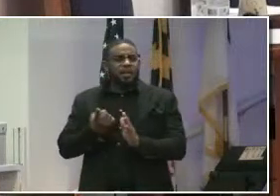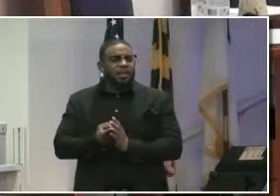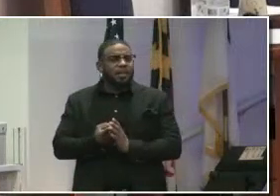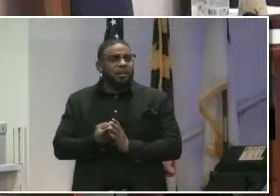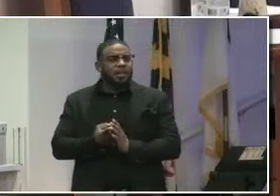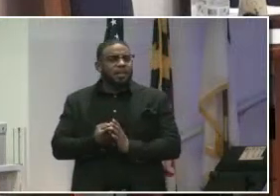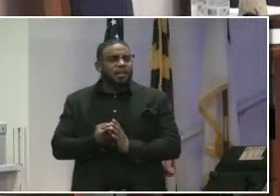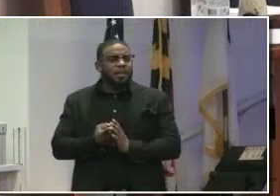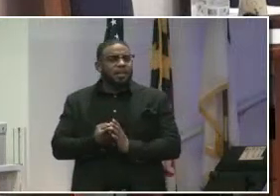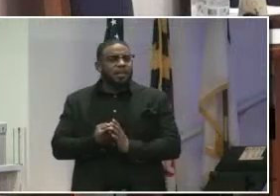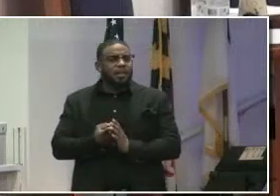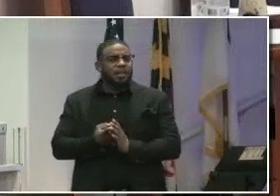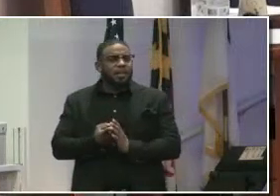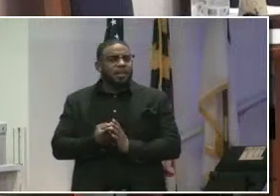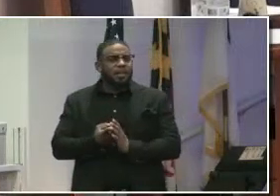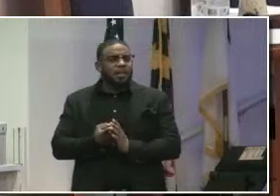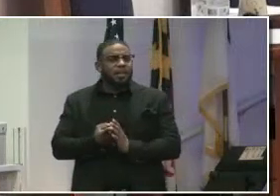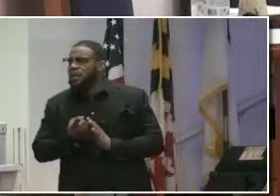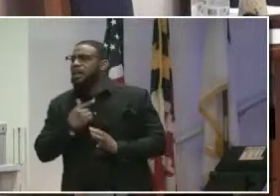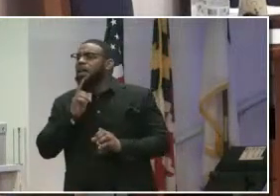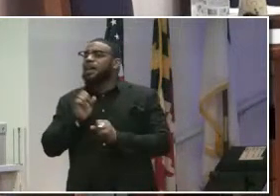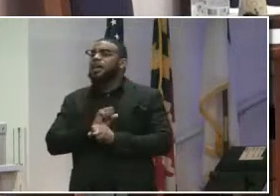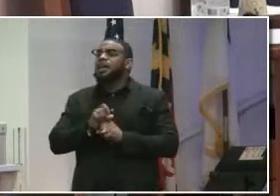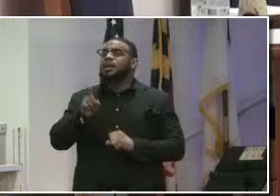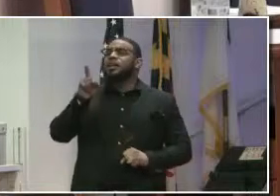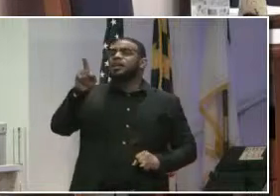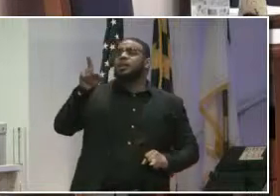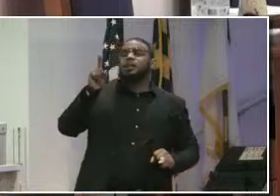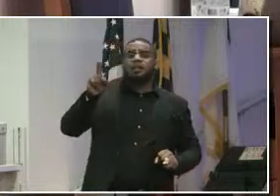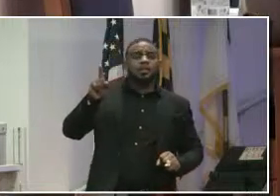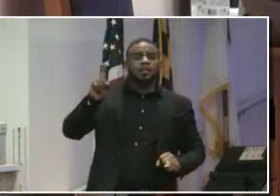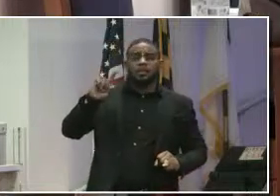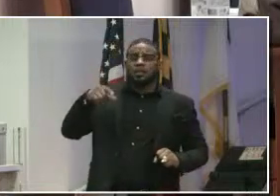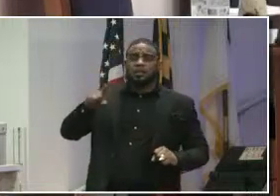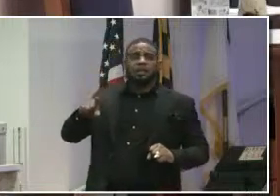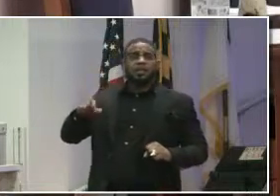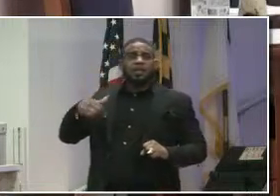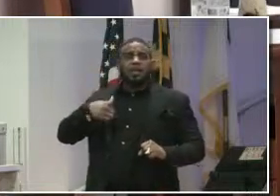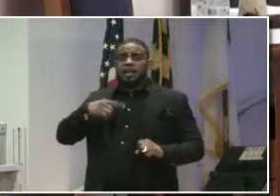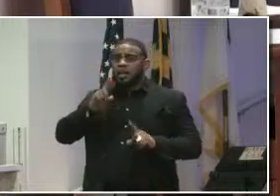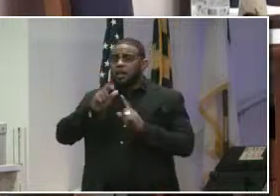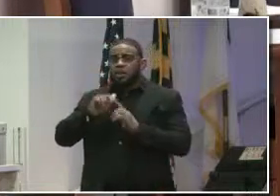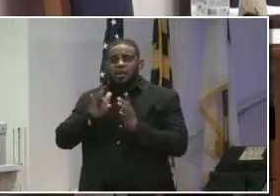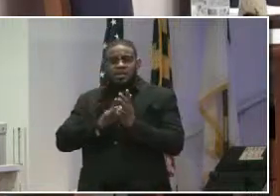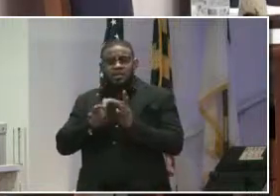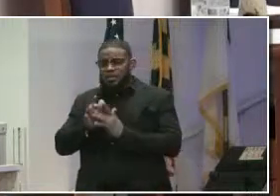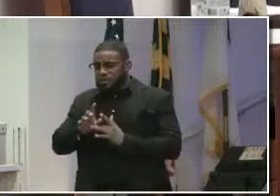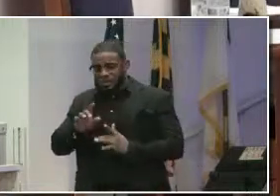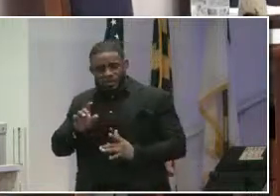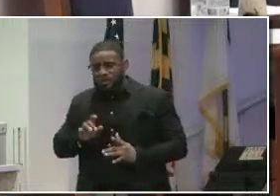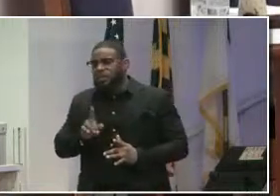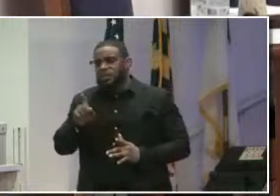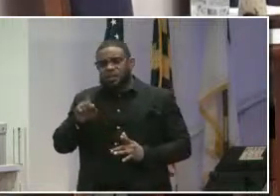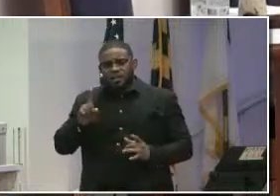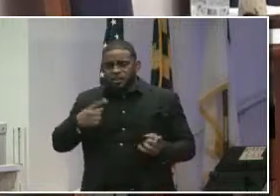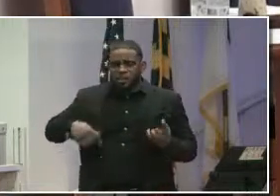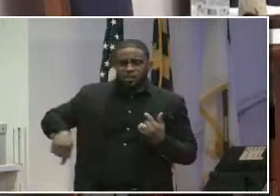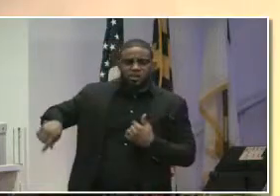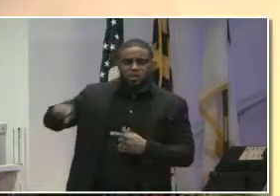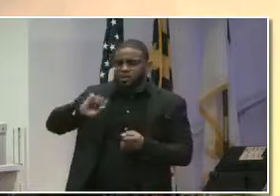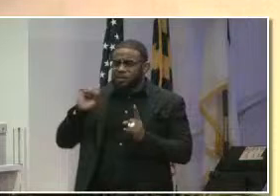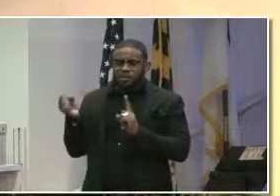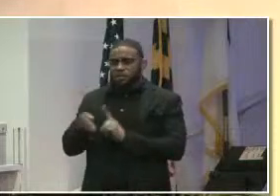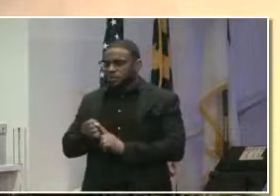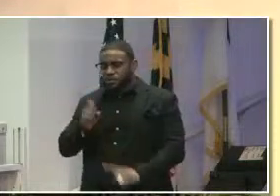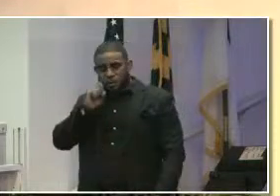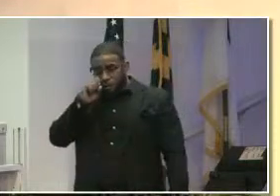In the late to you, when you have that talk with Jesus, he'll turn your